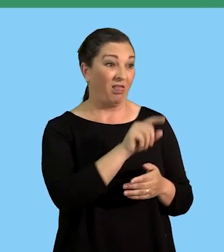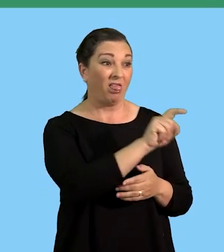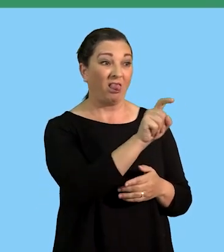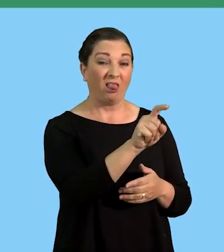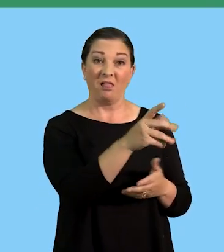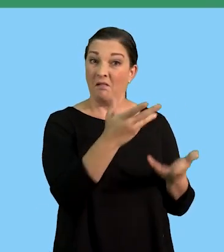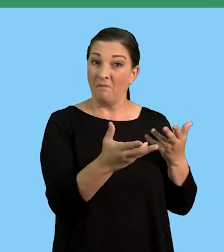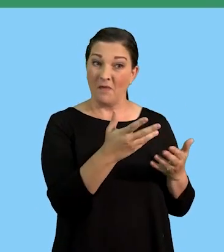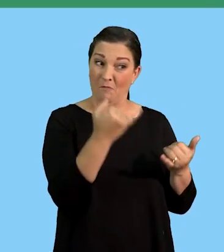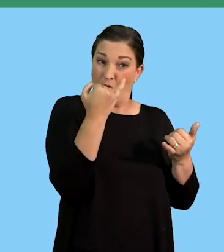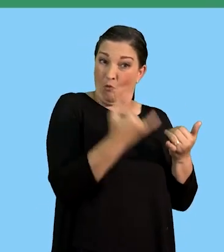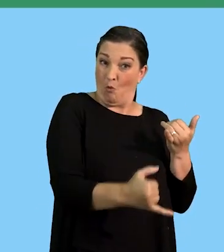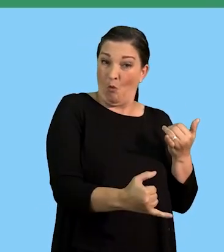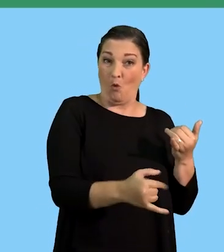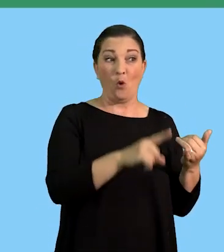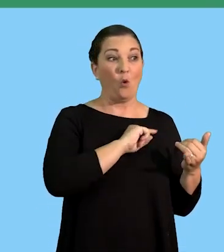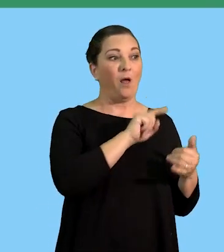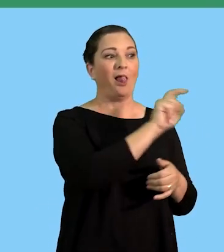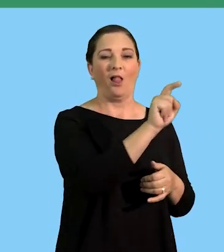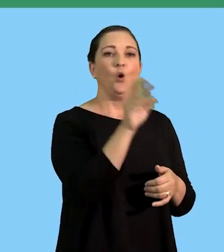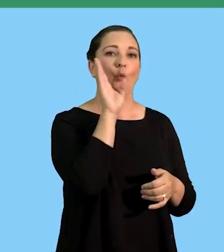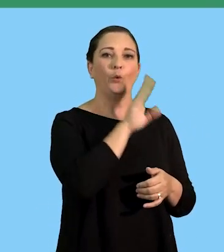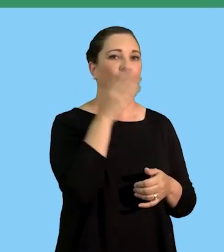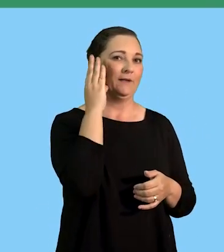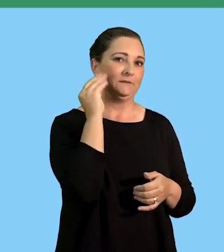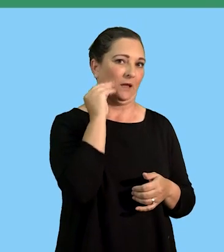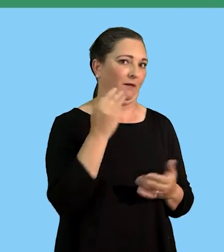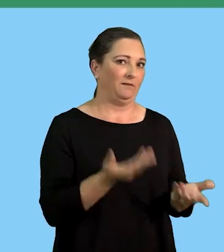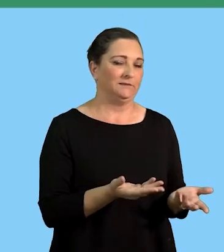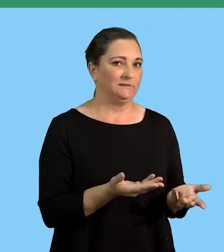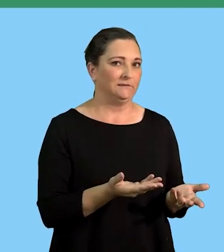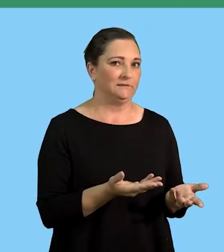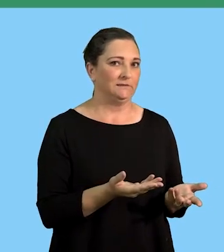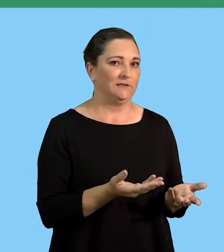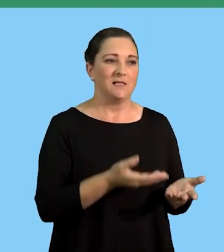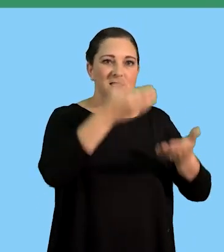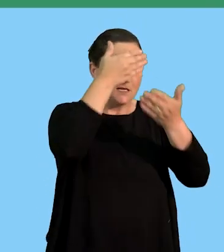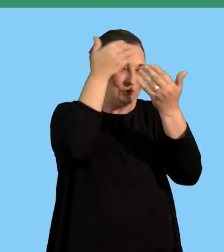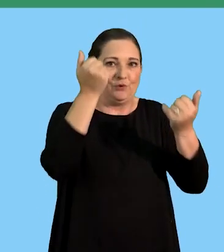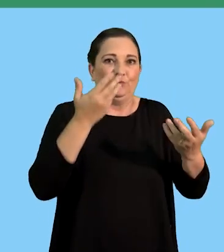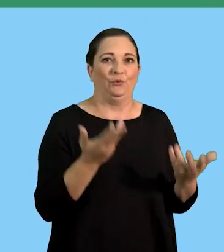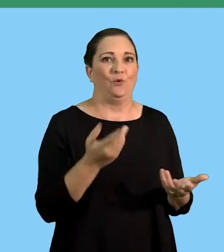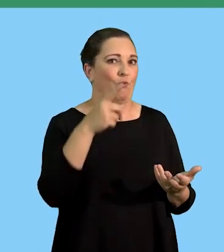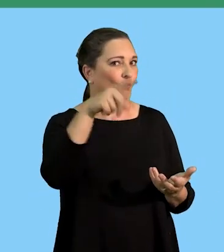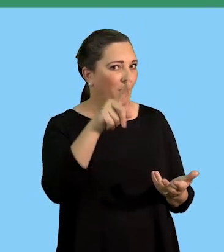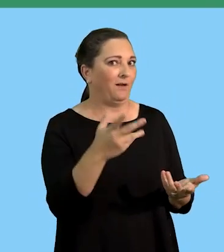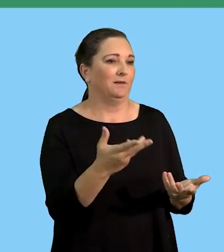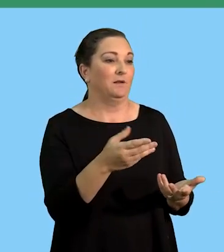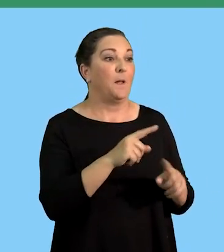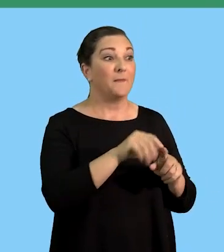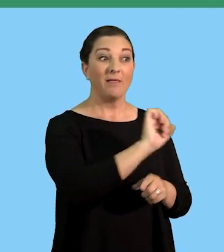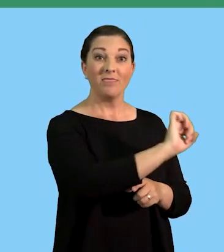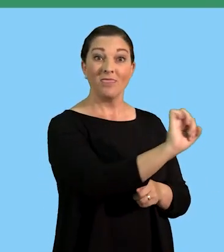style. Incorrect decisions can be made if employees are inexperienced, because this involves including